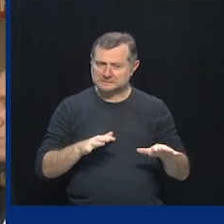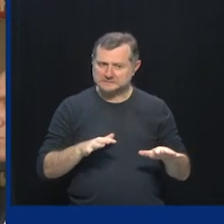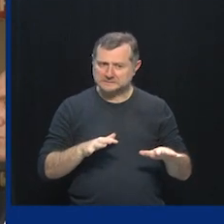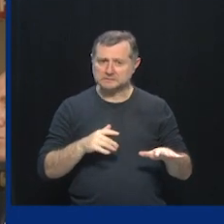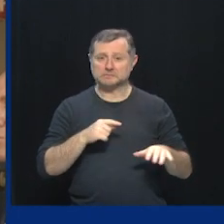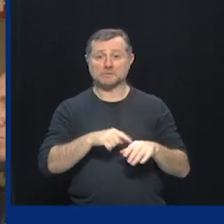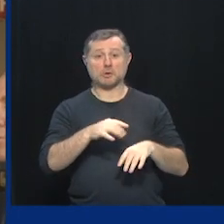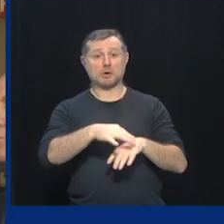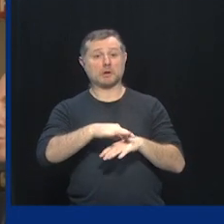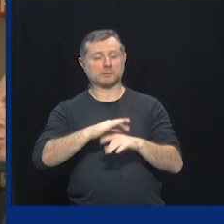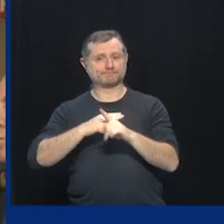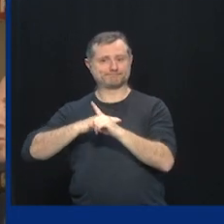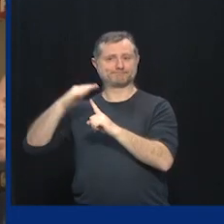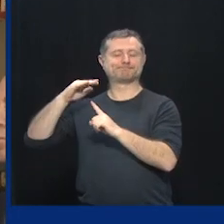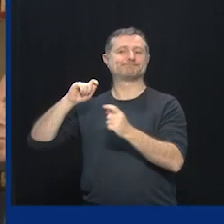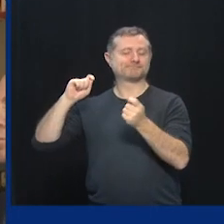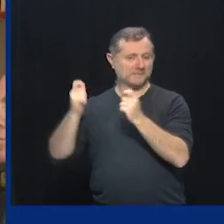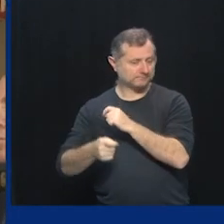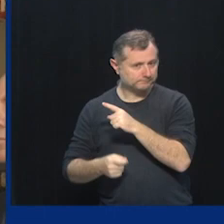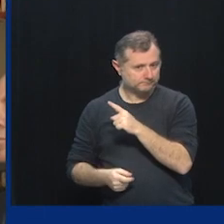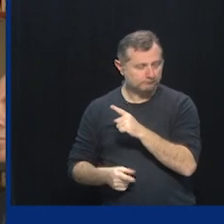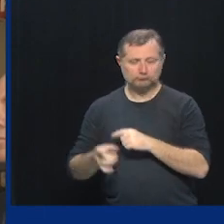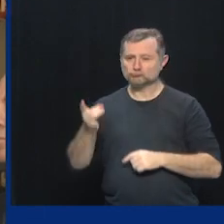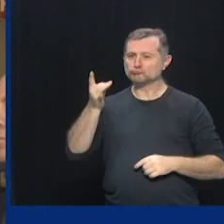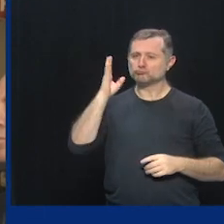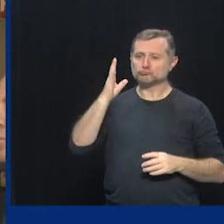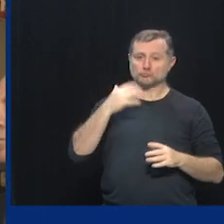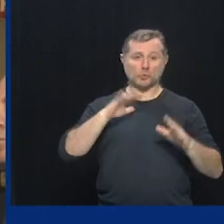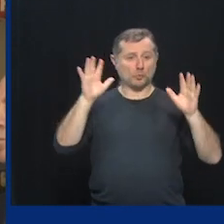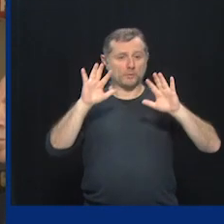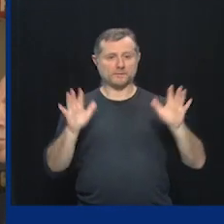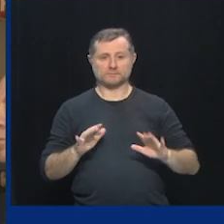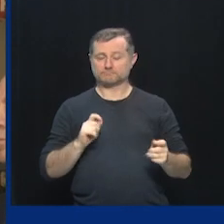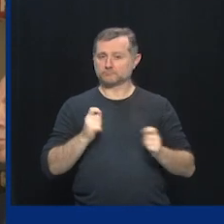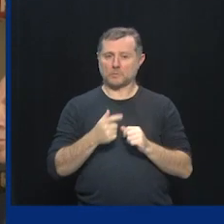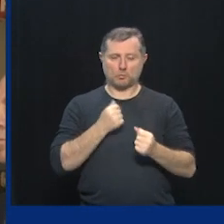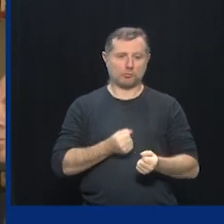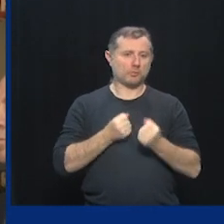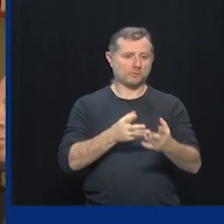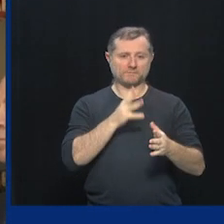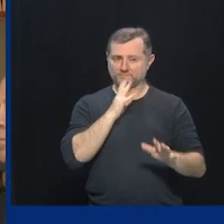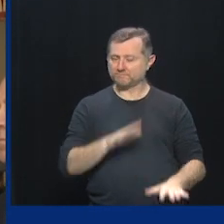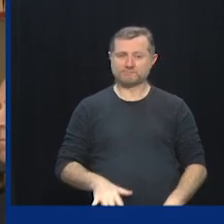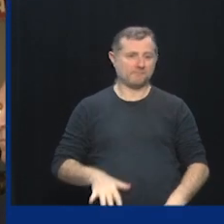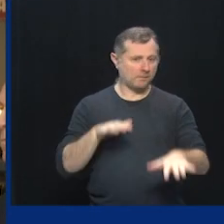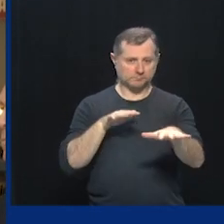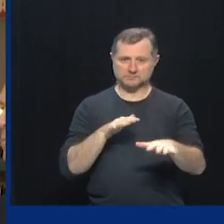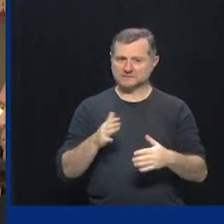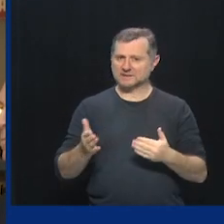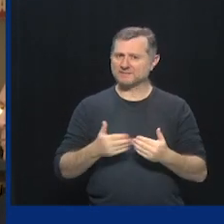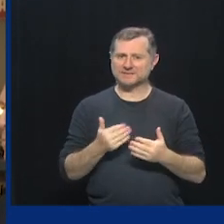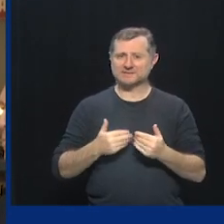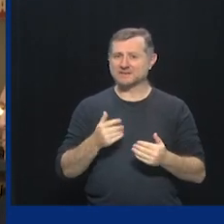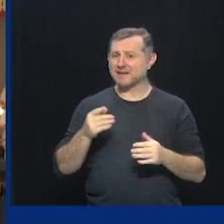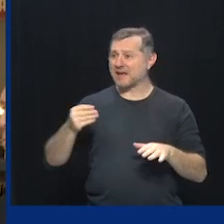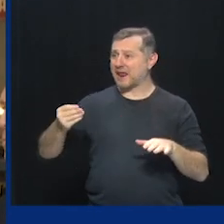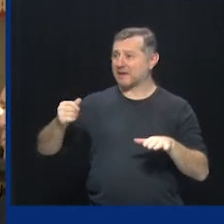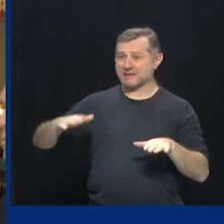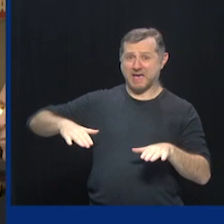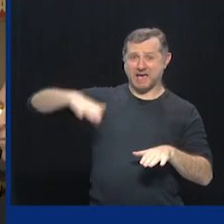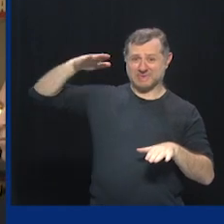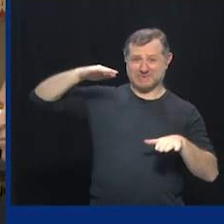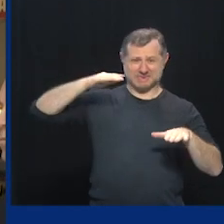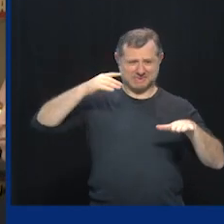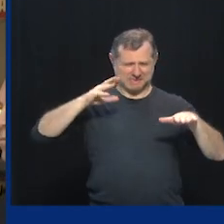have these extreme weather events that create flooding even at much higher elevations. Today was a day